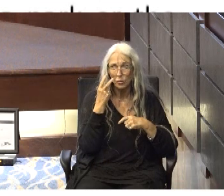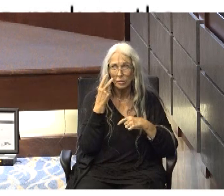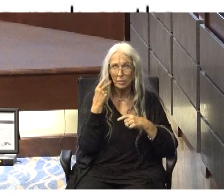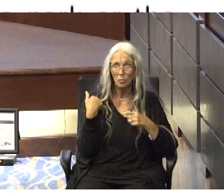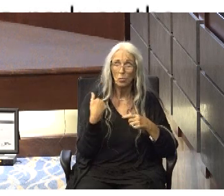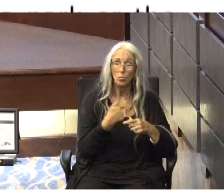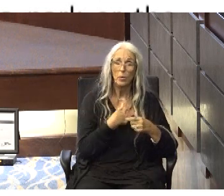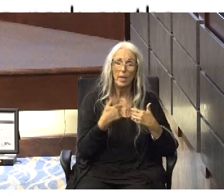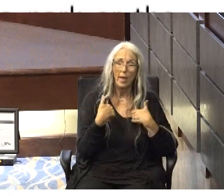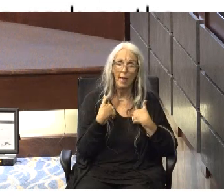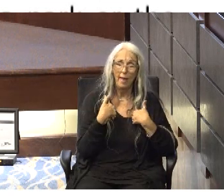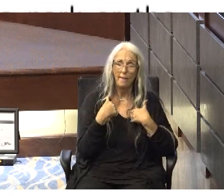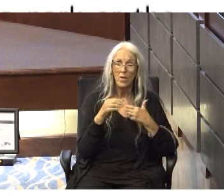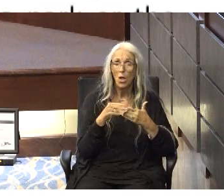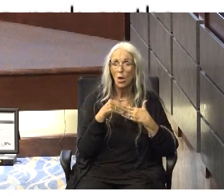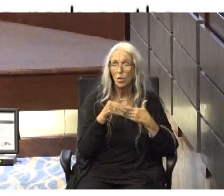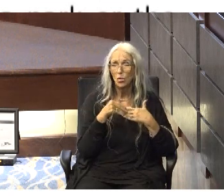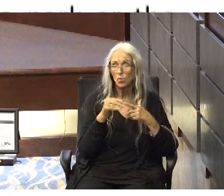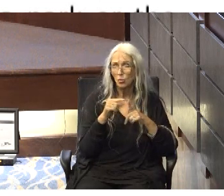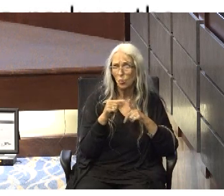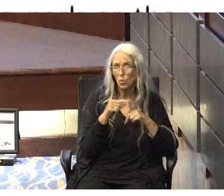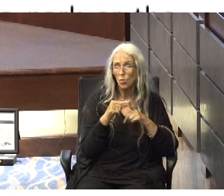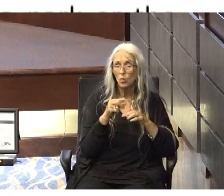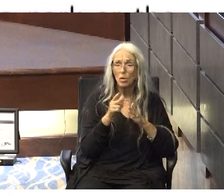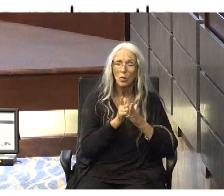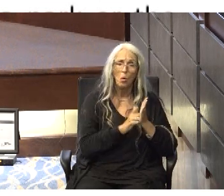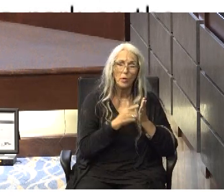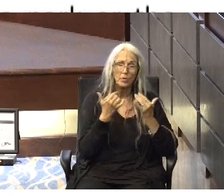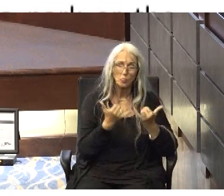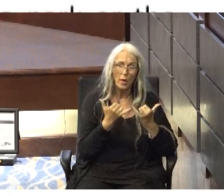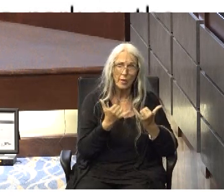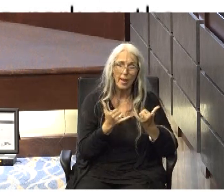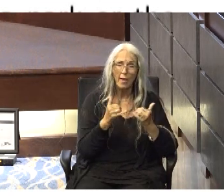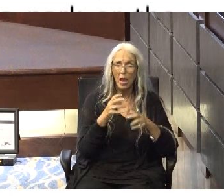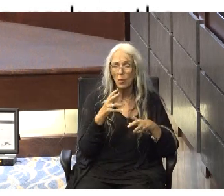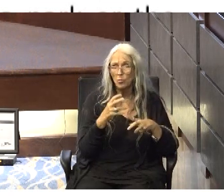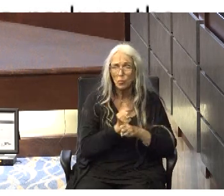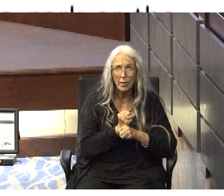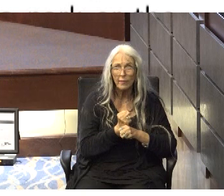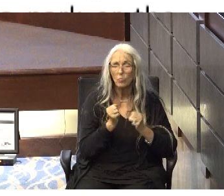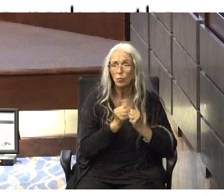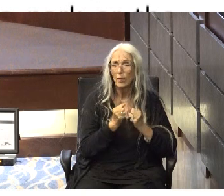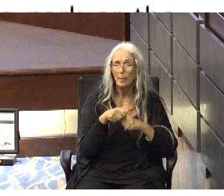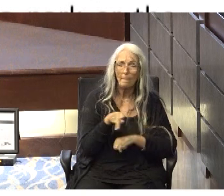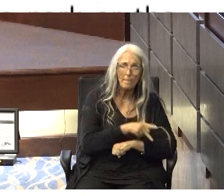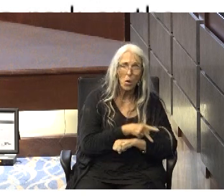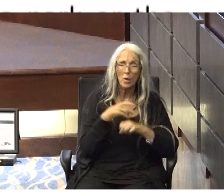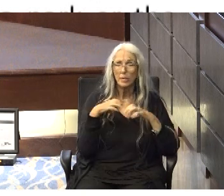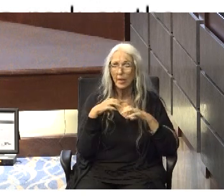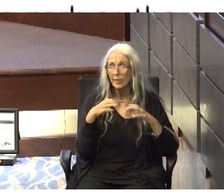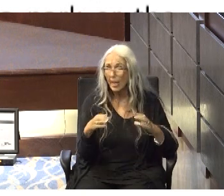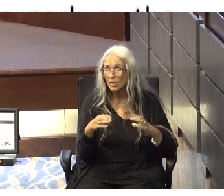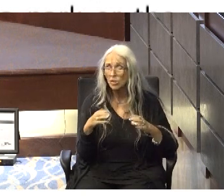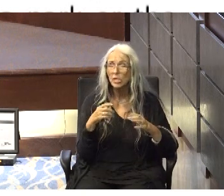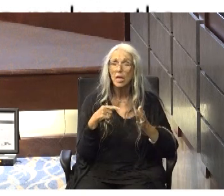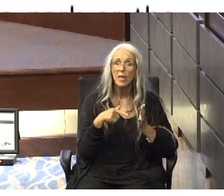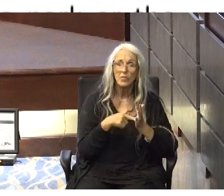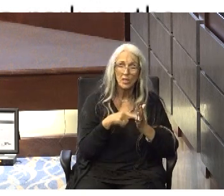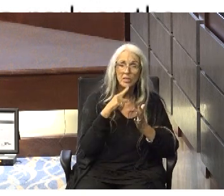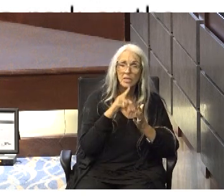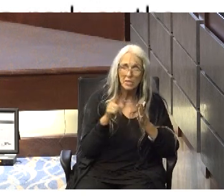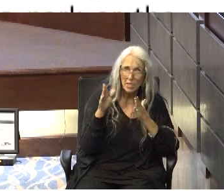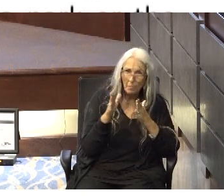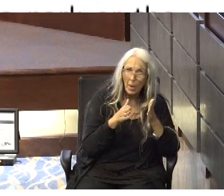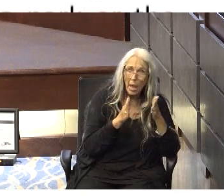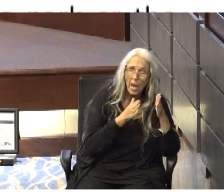have a very loose worded ordinance right now and very brief in terms of parkland dedication. This is a strategy